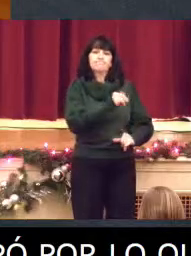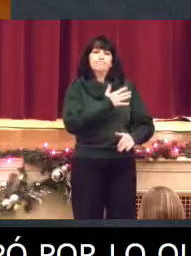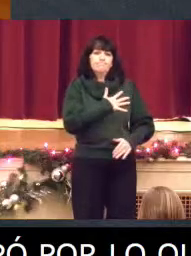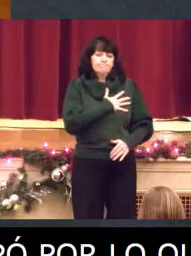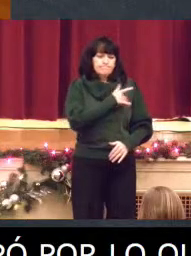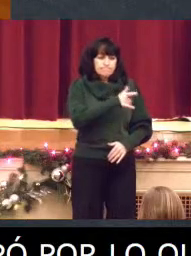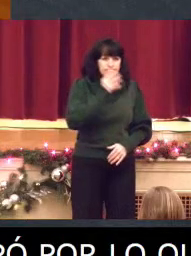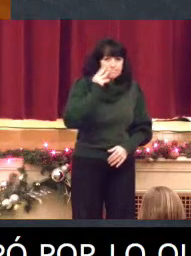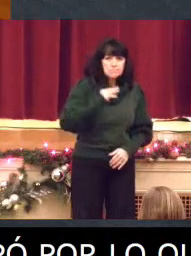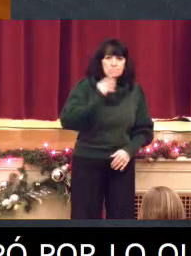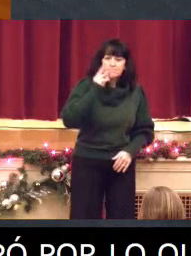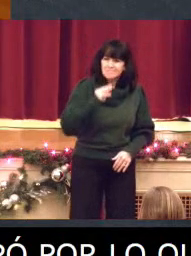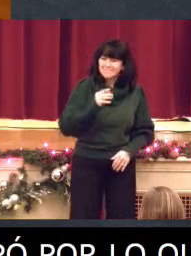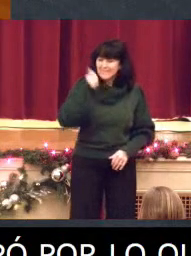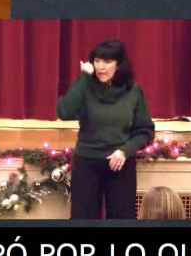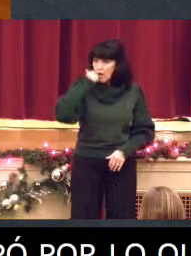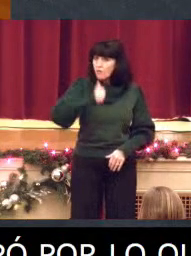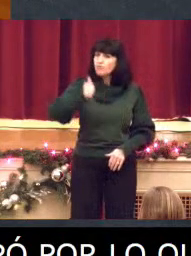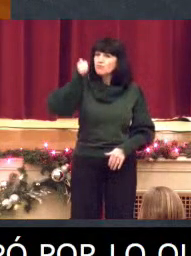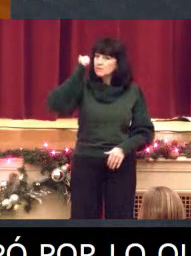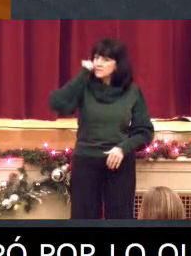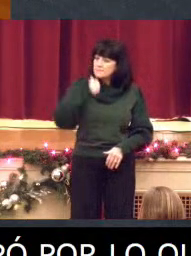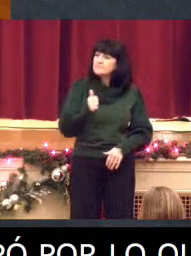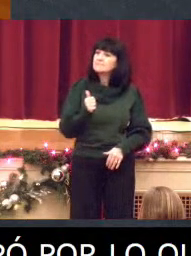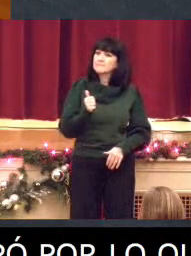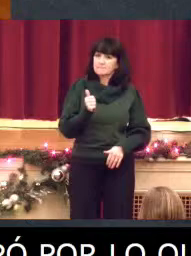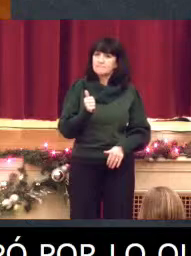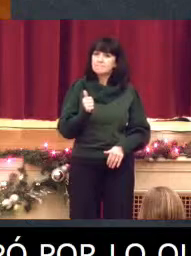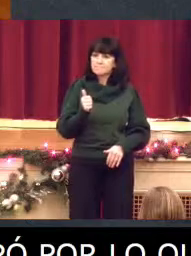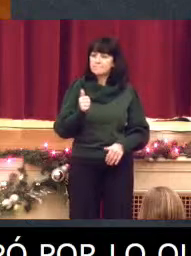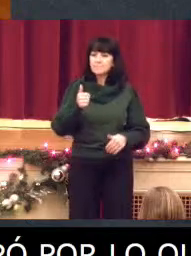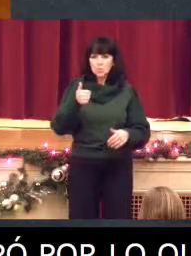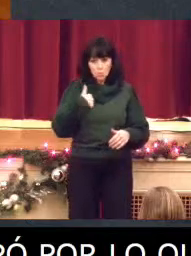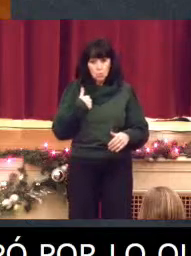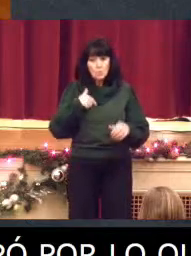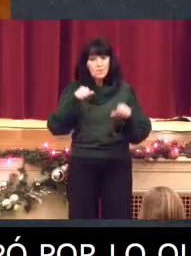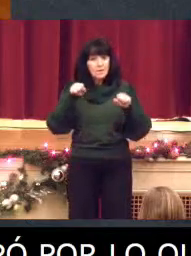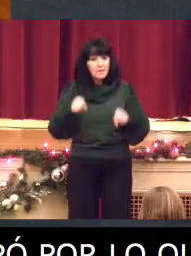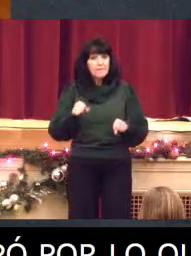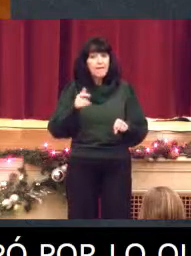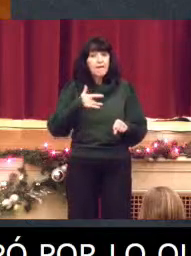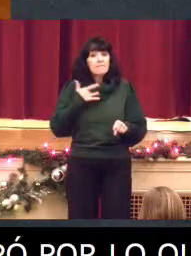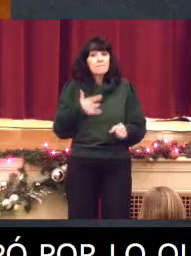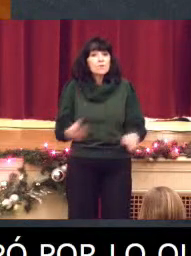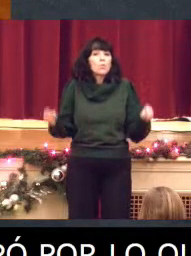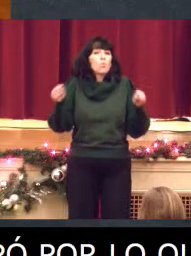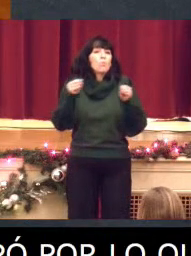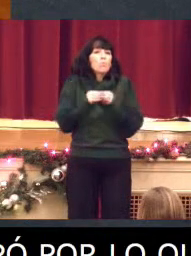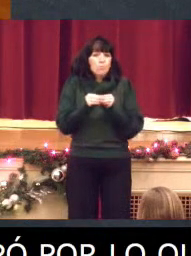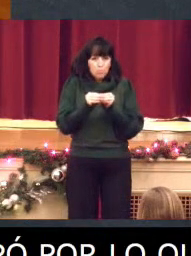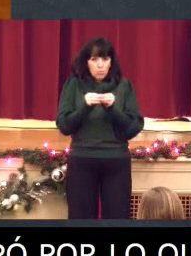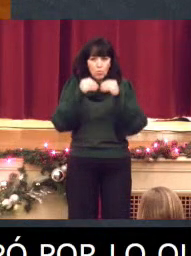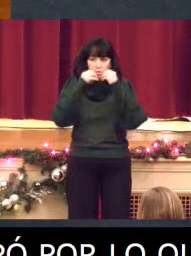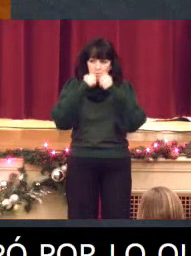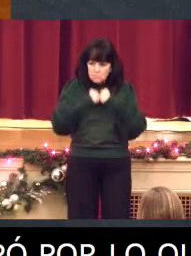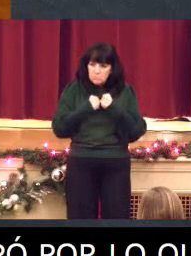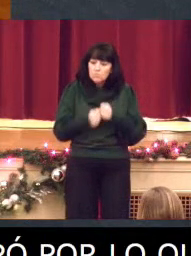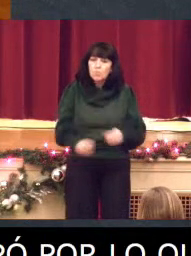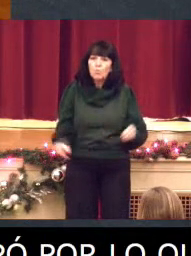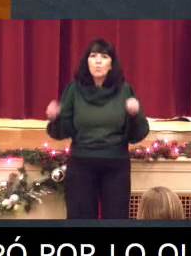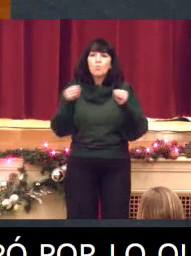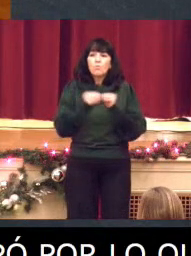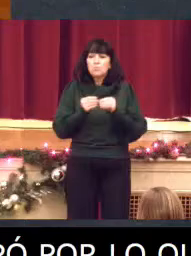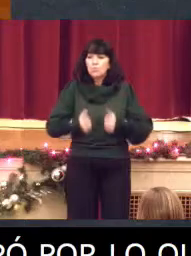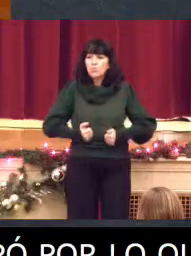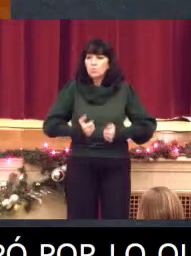basis, we get more because we're opening the doors of communication and we're hearing them and